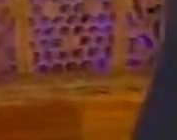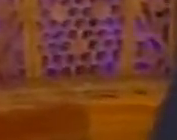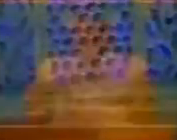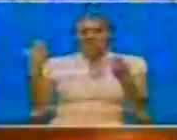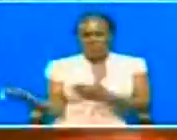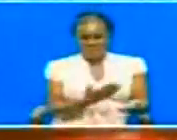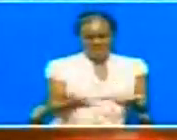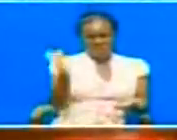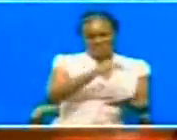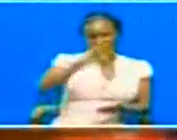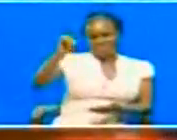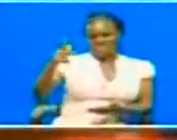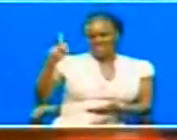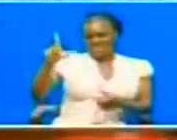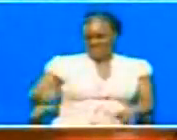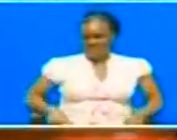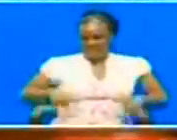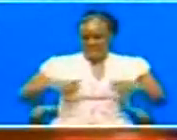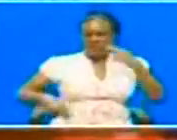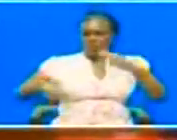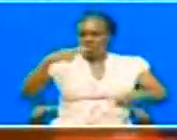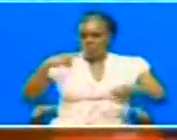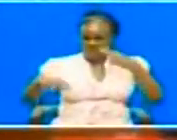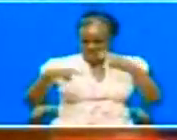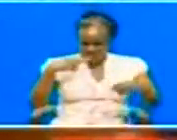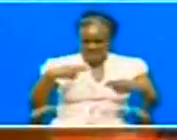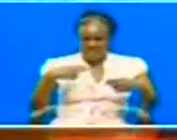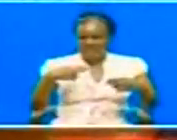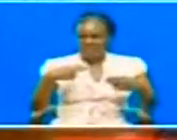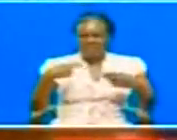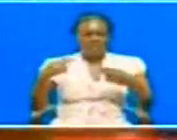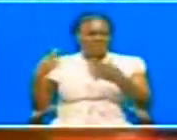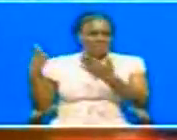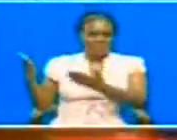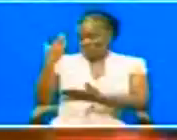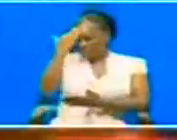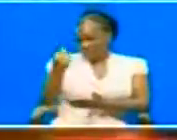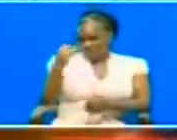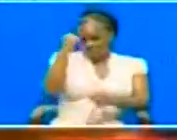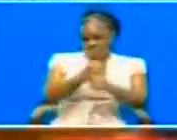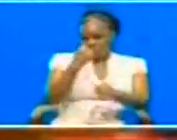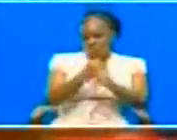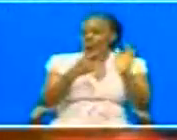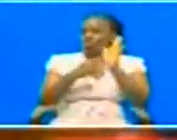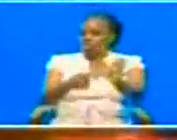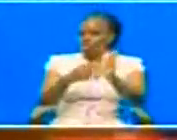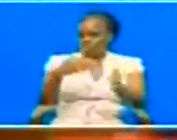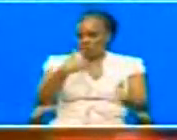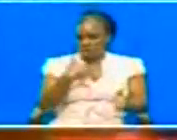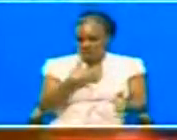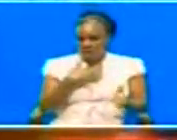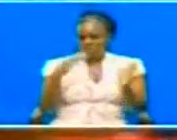And welcome back to Jeff Koinange live at the Intercontinental Hotel. This is why we do some of the shows that we do,